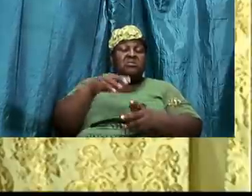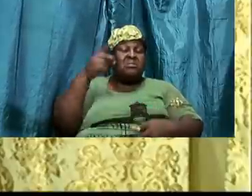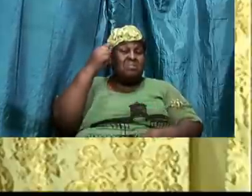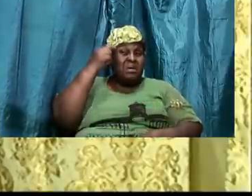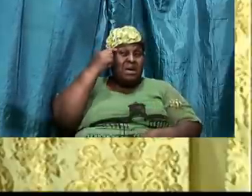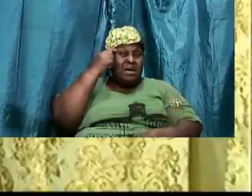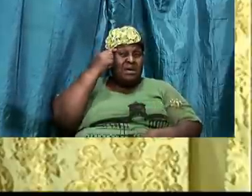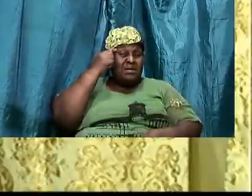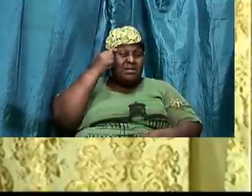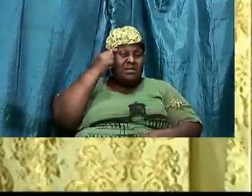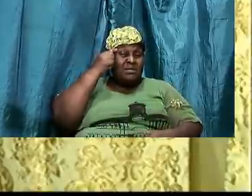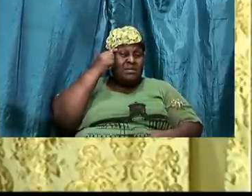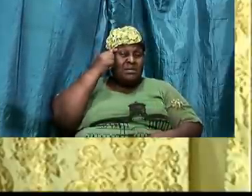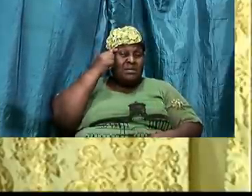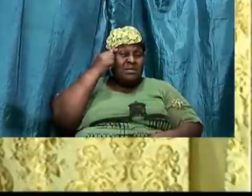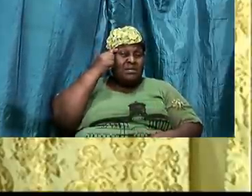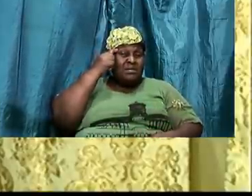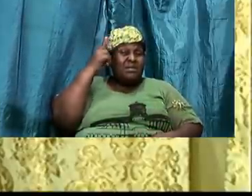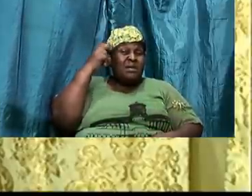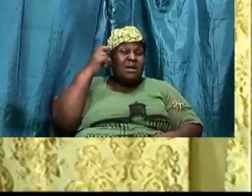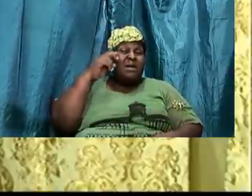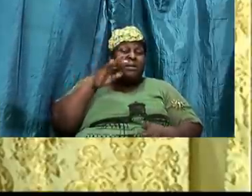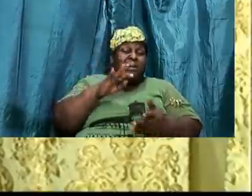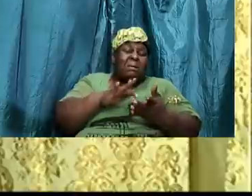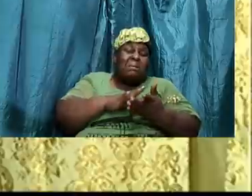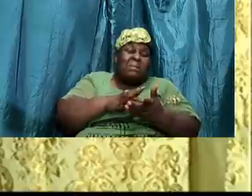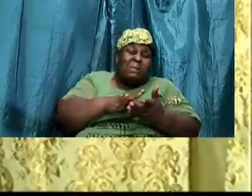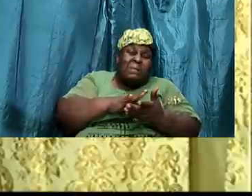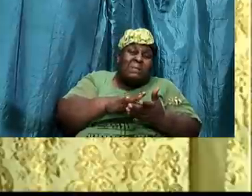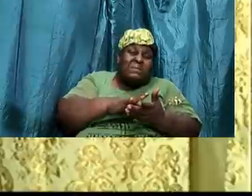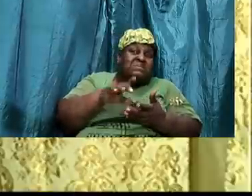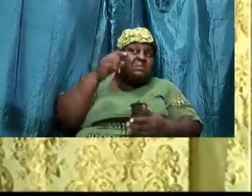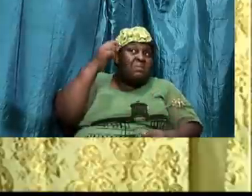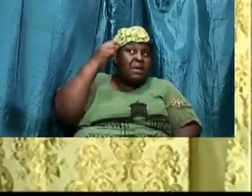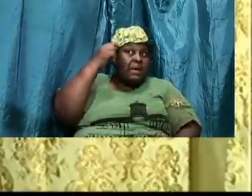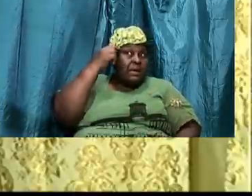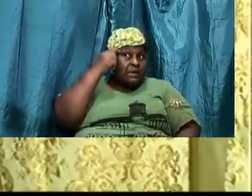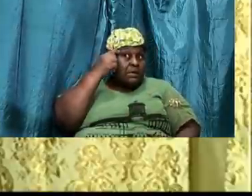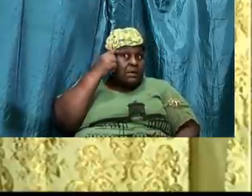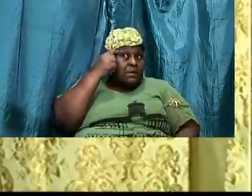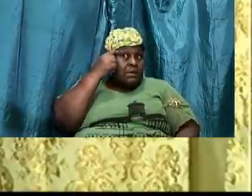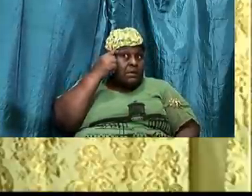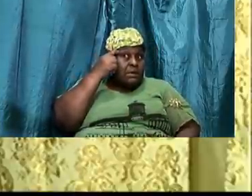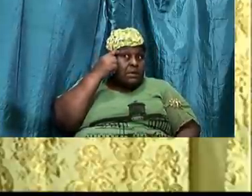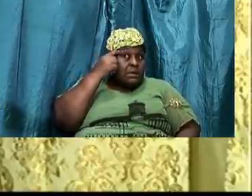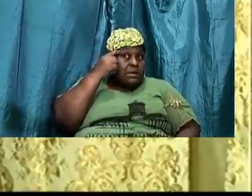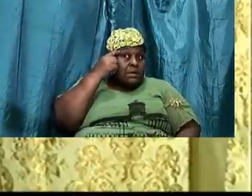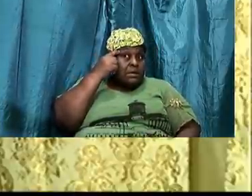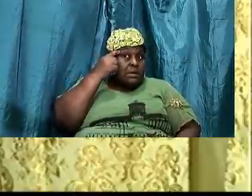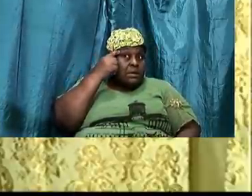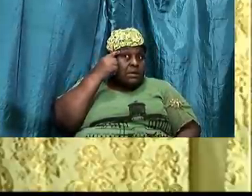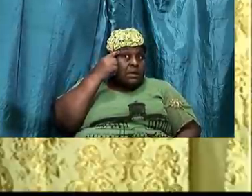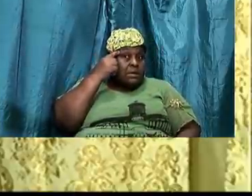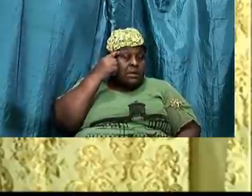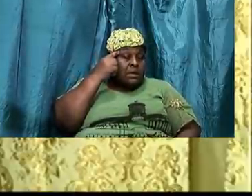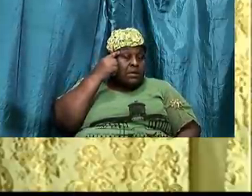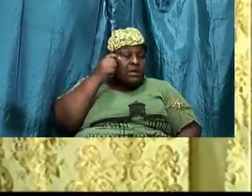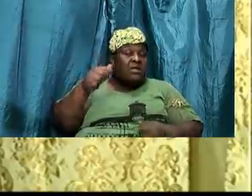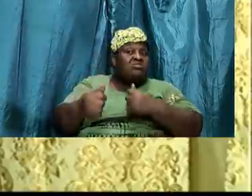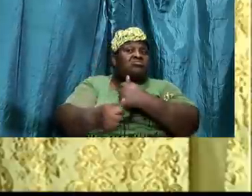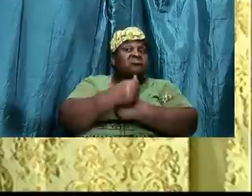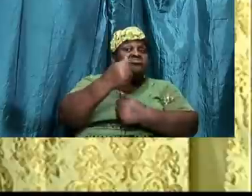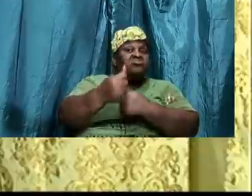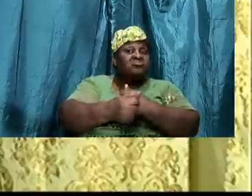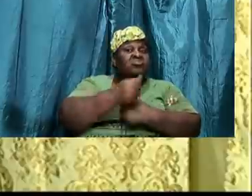he can then poison the mind. He can then bring doubt.